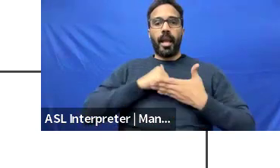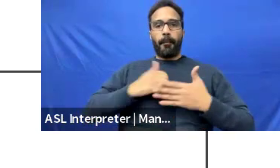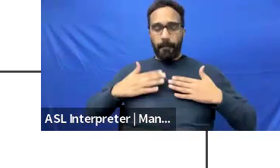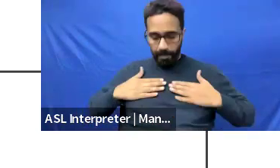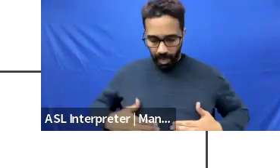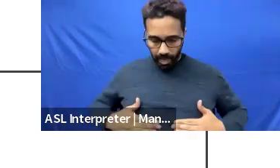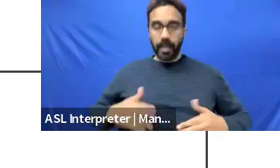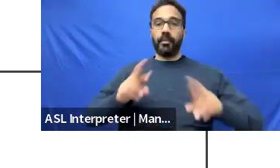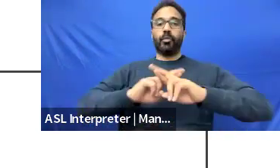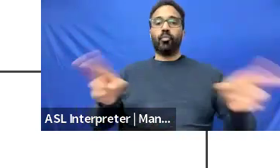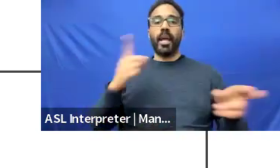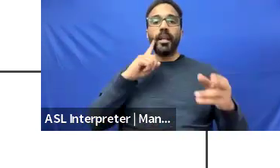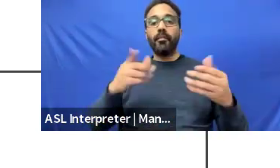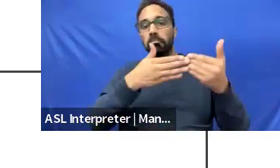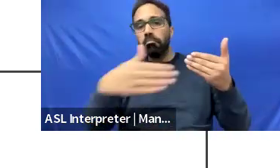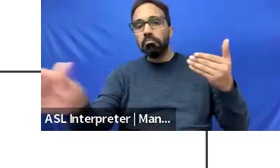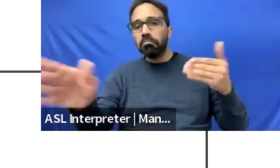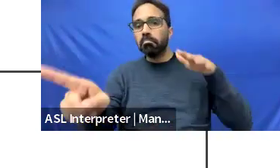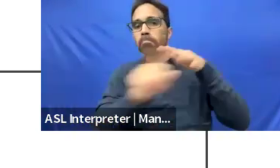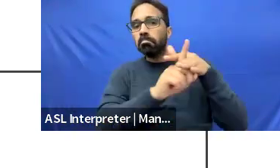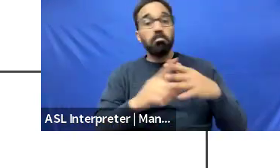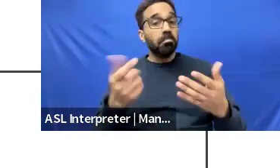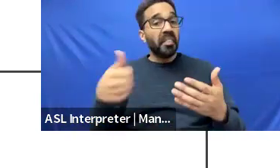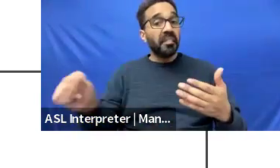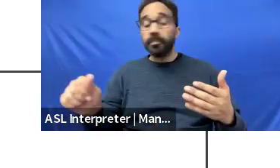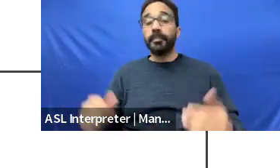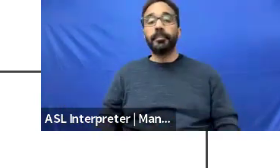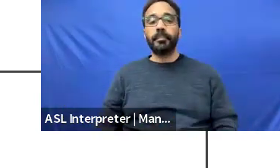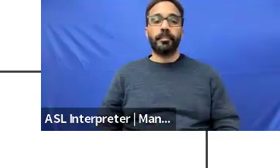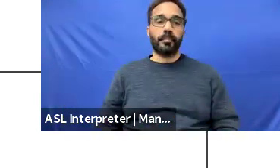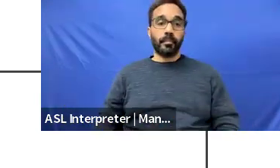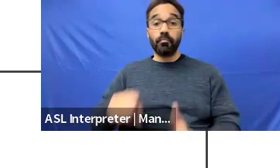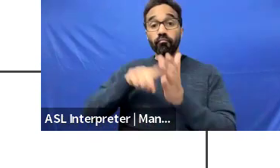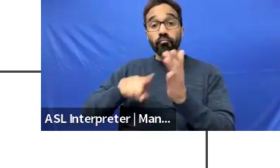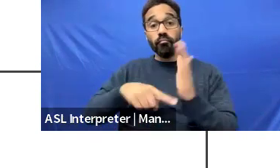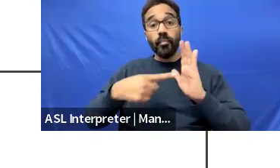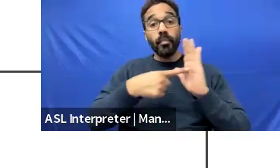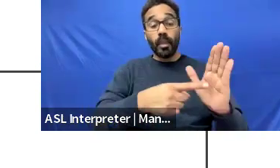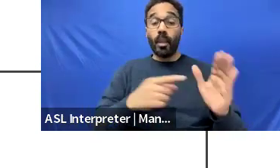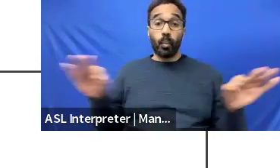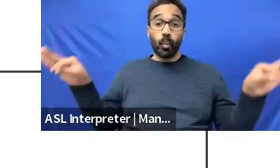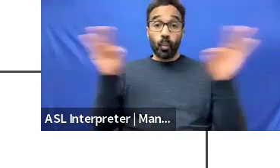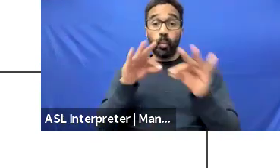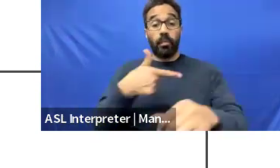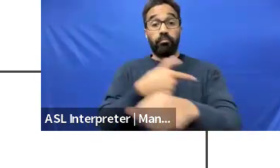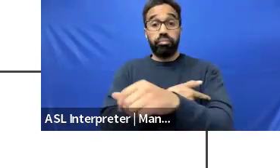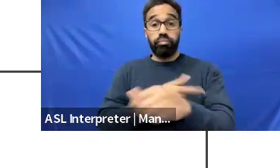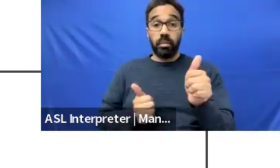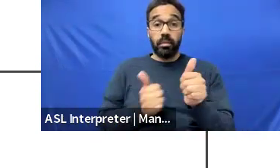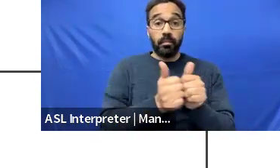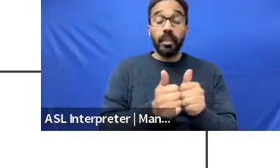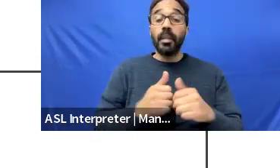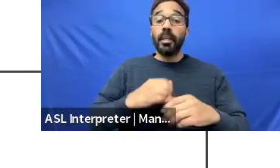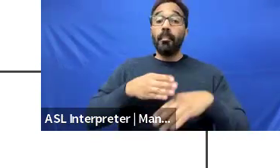come if you do come in contact with it again. So studies show that, keeping up to date protects people from long COVID.